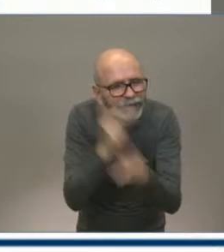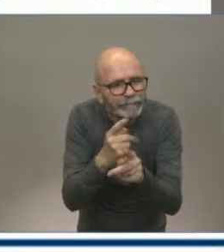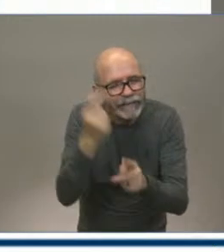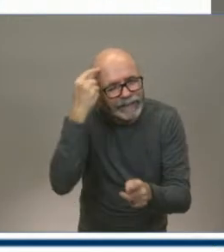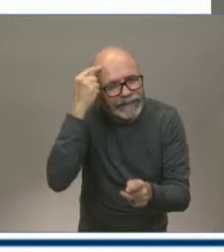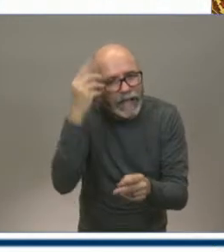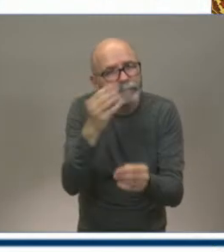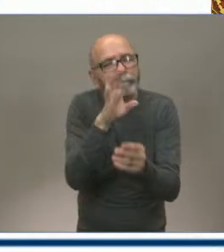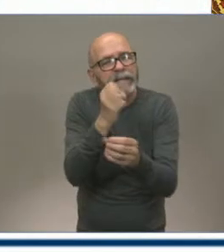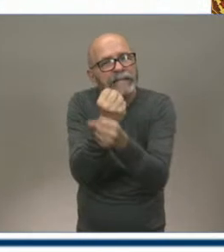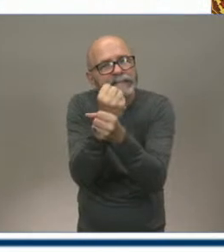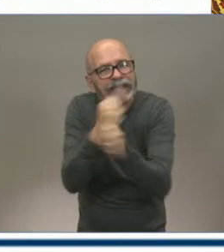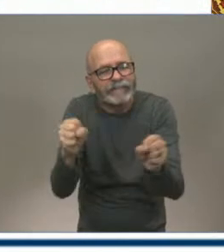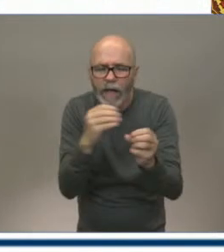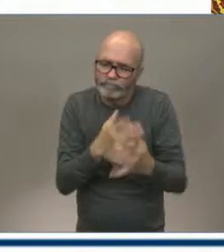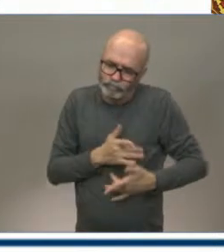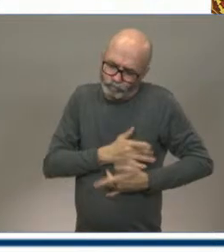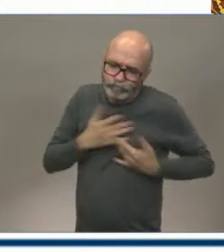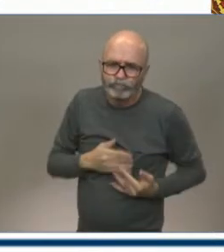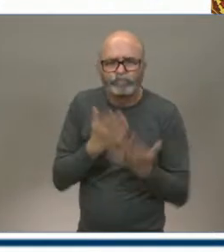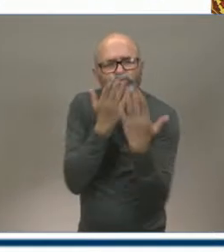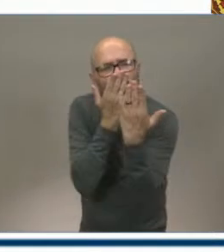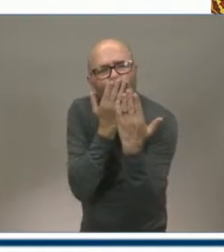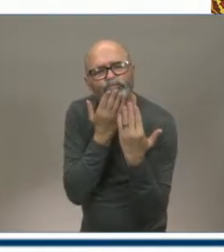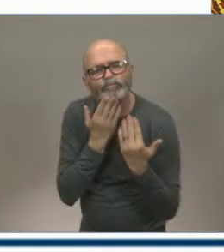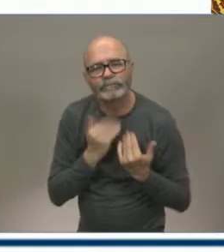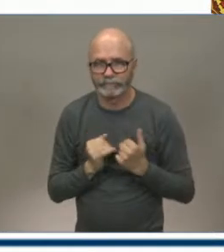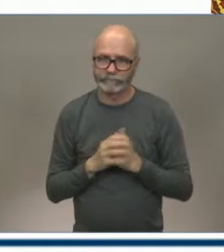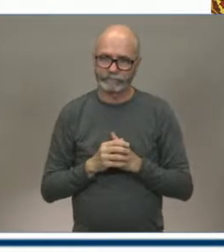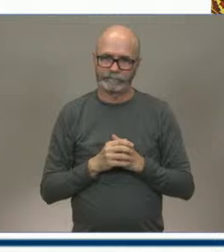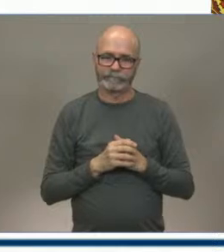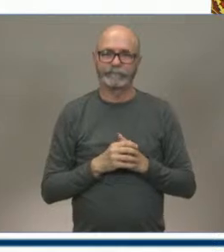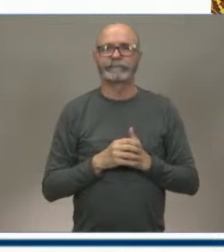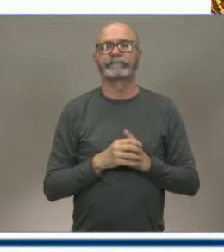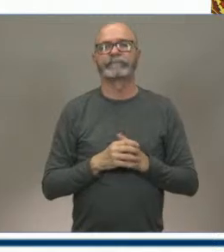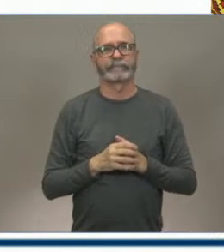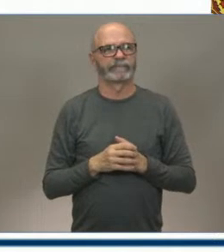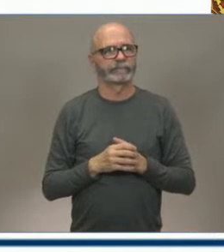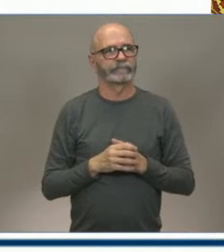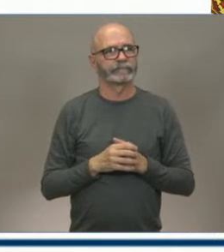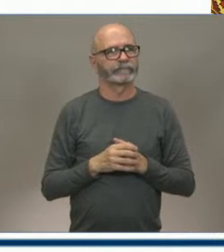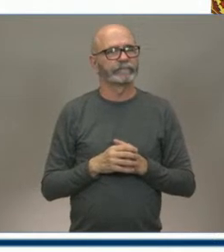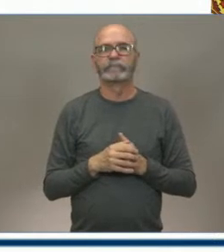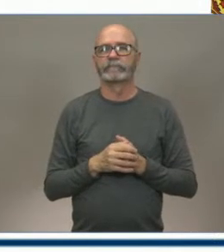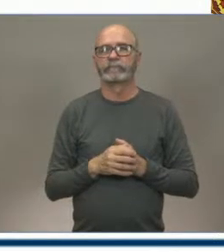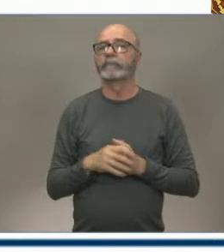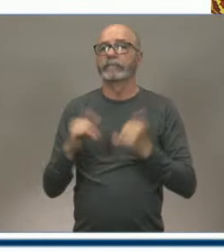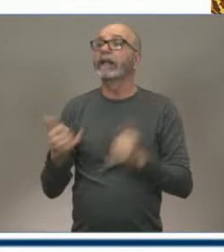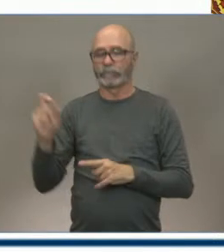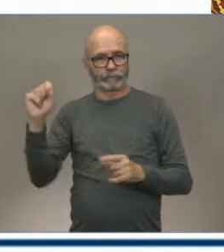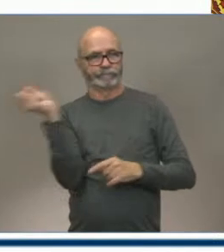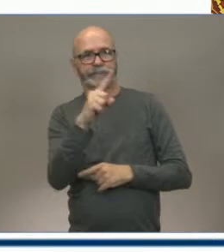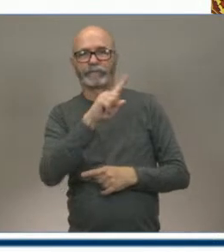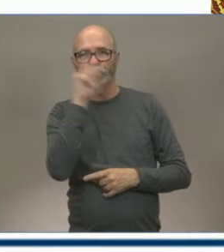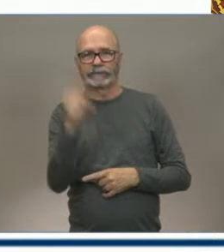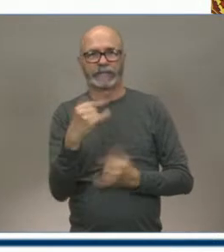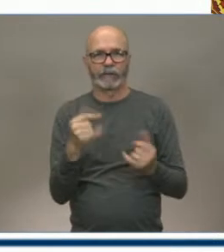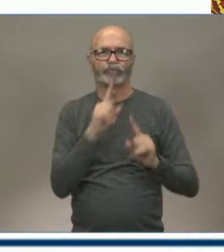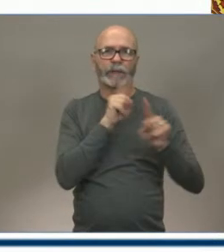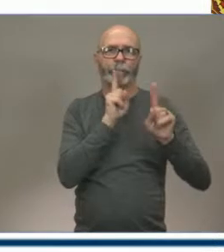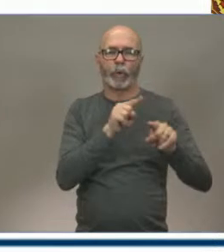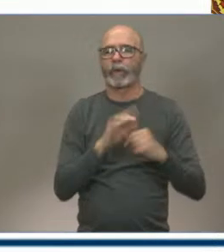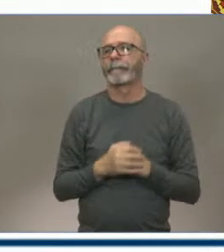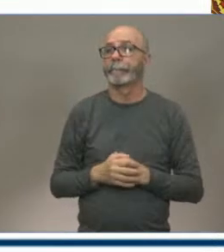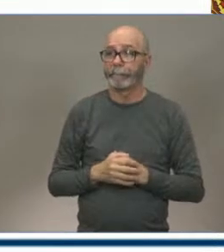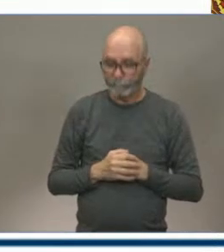Thank you, Dr. Strang. And Tina, we'll be happy to take any questions. Just a reminder, we'll take one question, one follow-up from reporters on the line in the allotted time that we have for today's briefing. We'll start